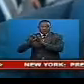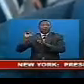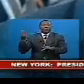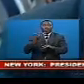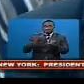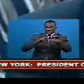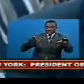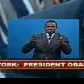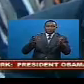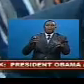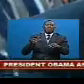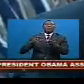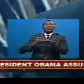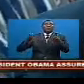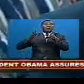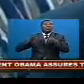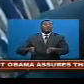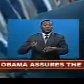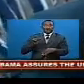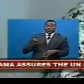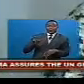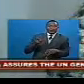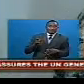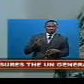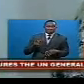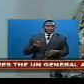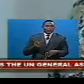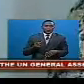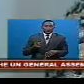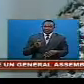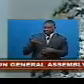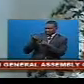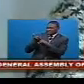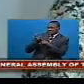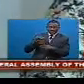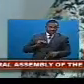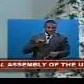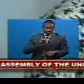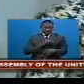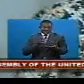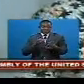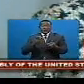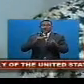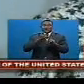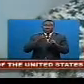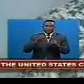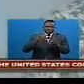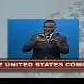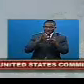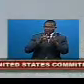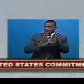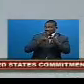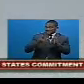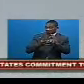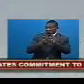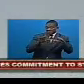region. A resource person at the workshop, Mr. Richard Ijapon, who is also a member of the Local Economic Development Technical